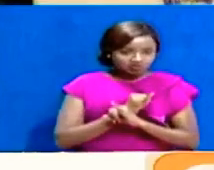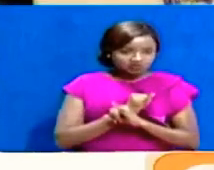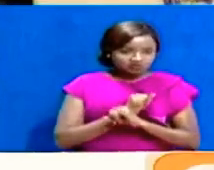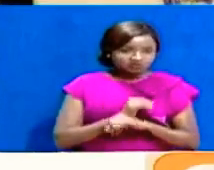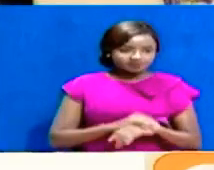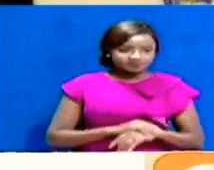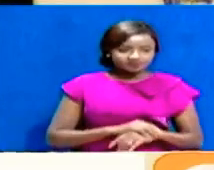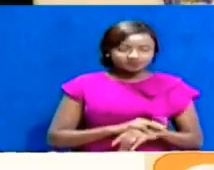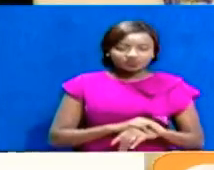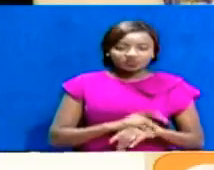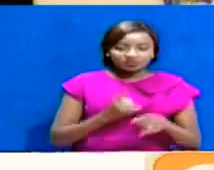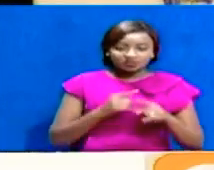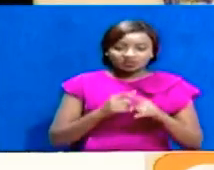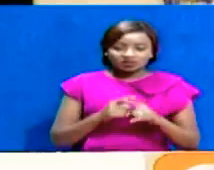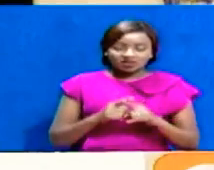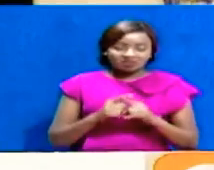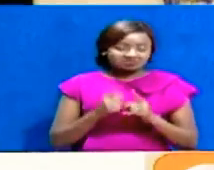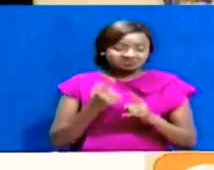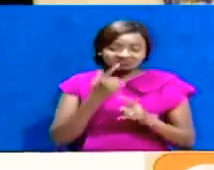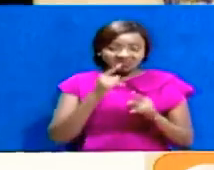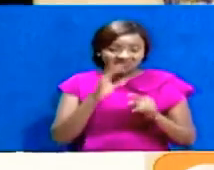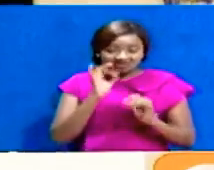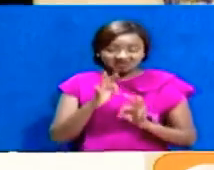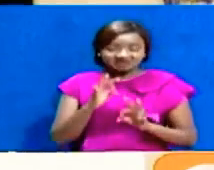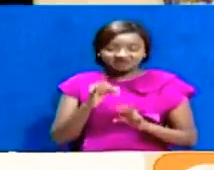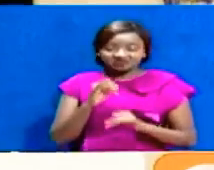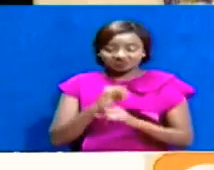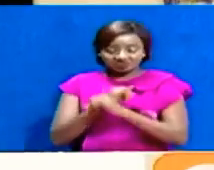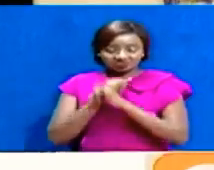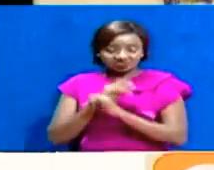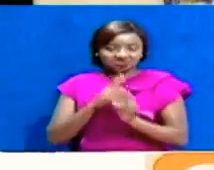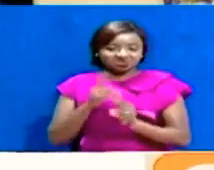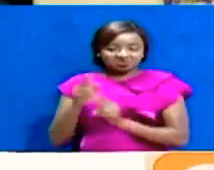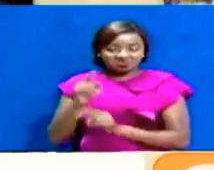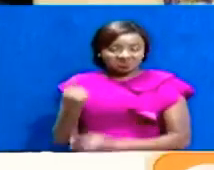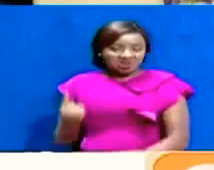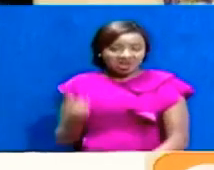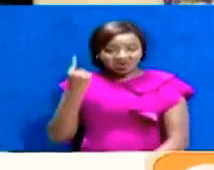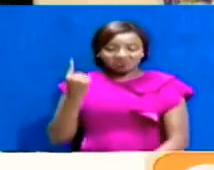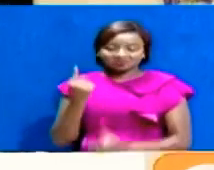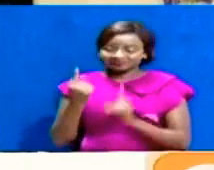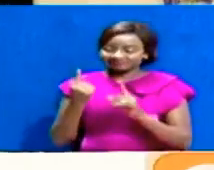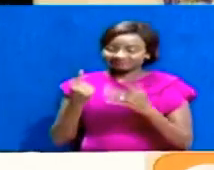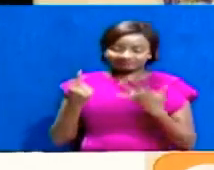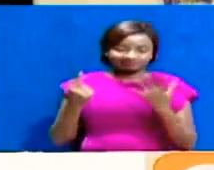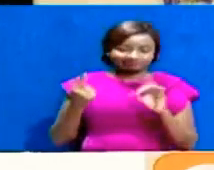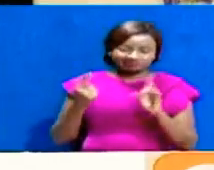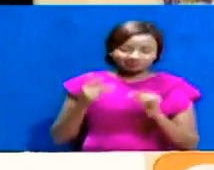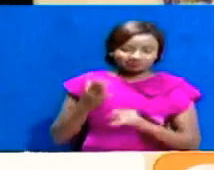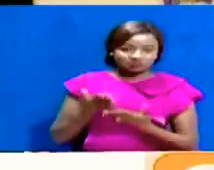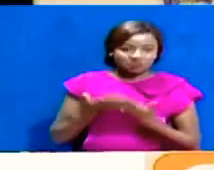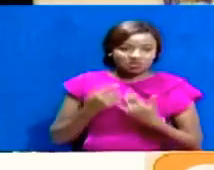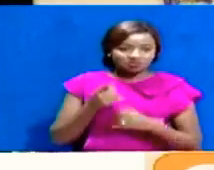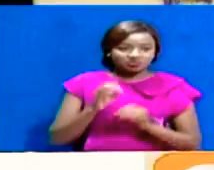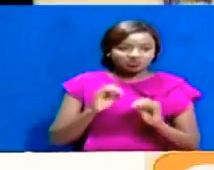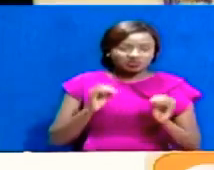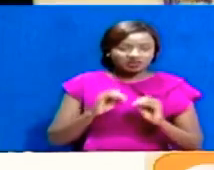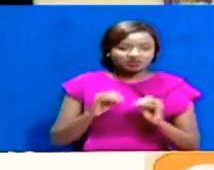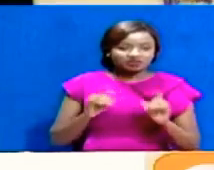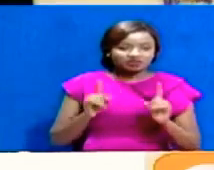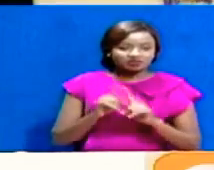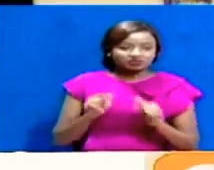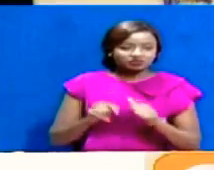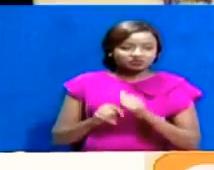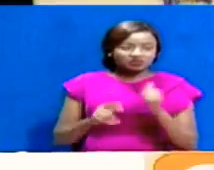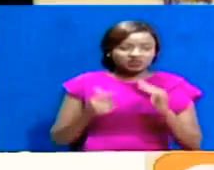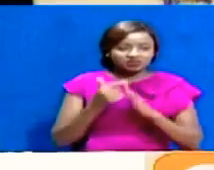not going to defend you, is not going to protect you for a very long time. All right. And just a quick, Jeff, if I could just quickly mention 2